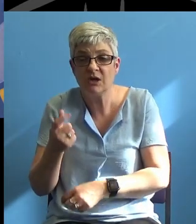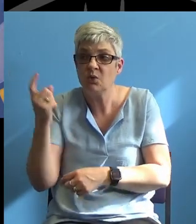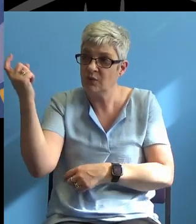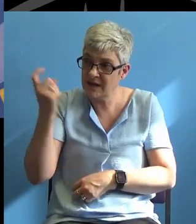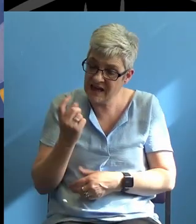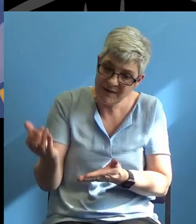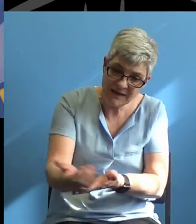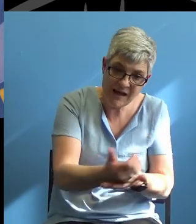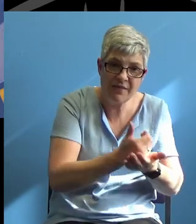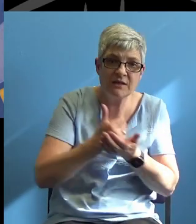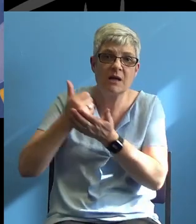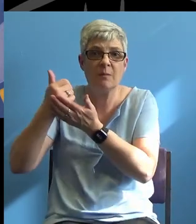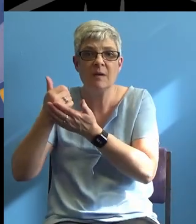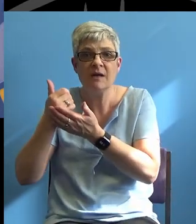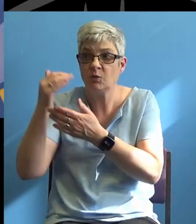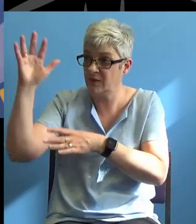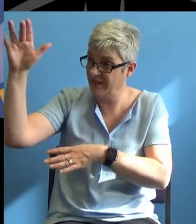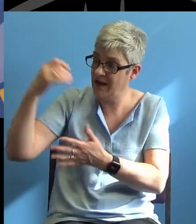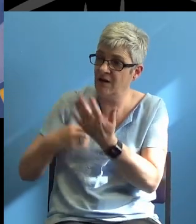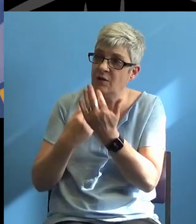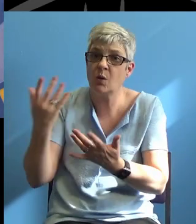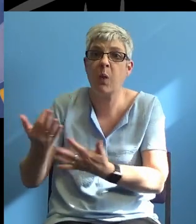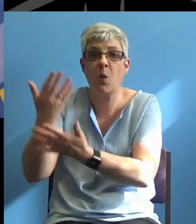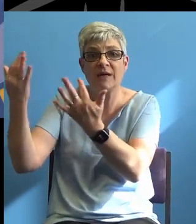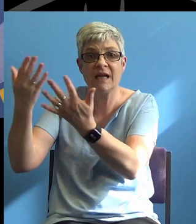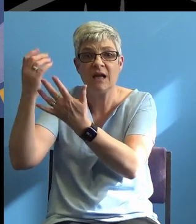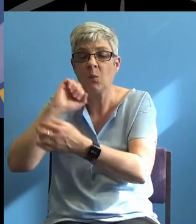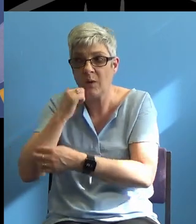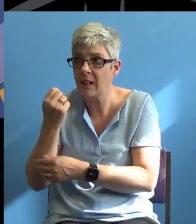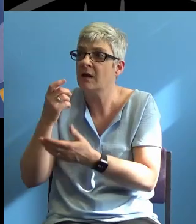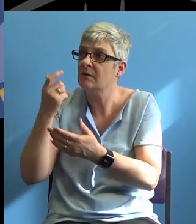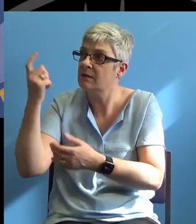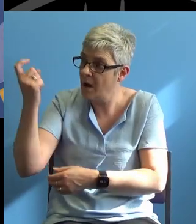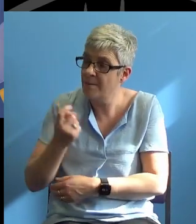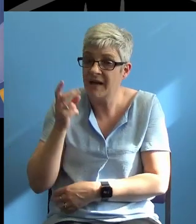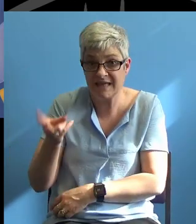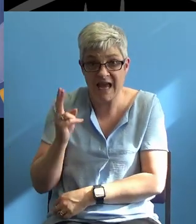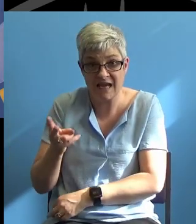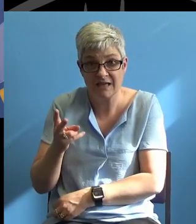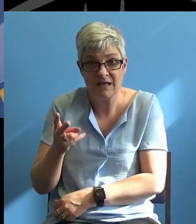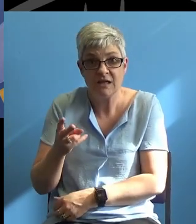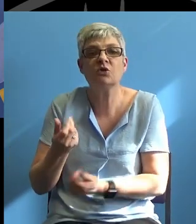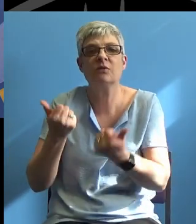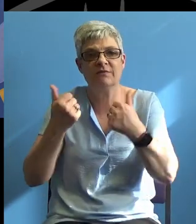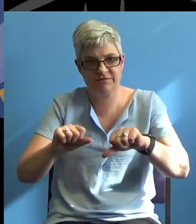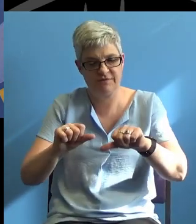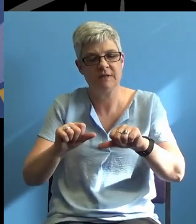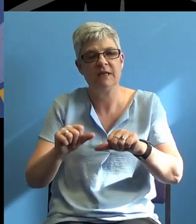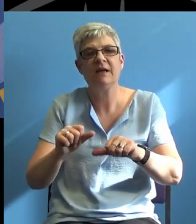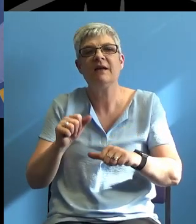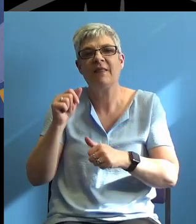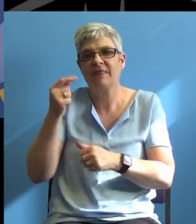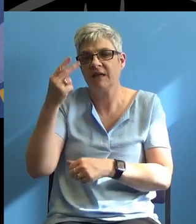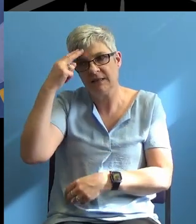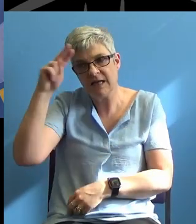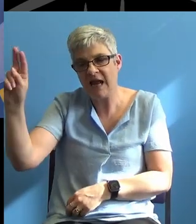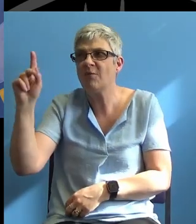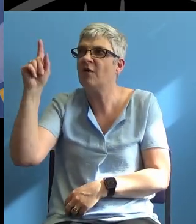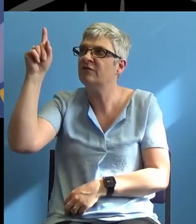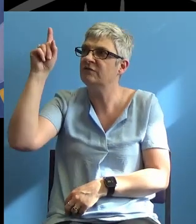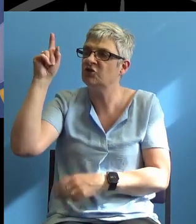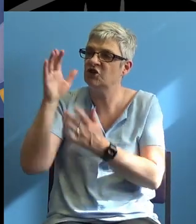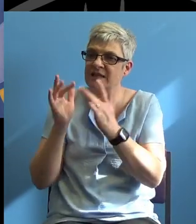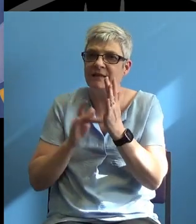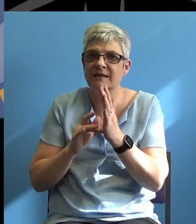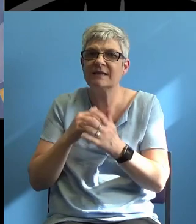gone ahead of us in glory and who has promised to come again, so we conclude with exactly that. At the name of Jesus, every knee shall